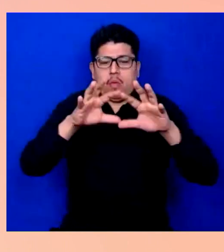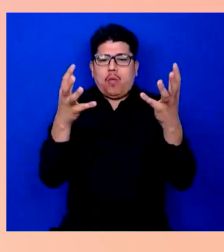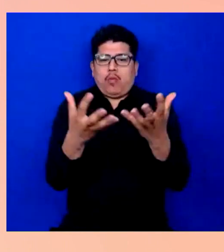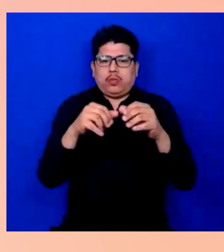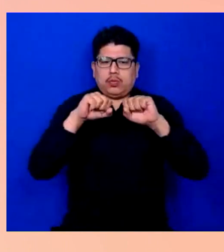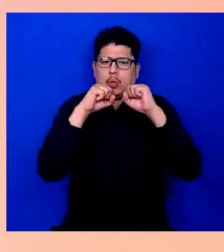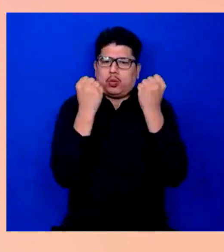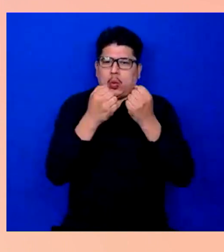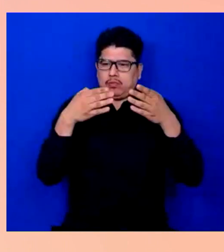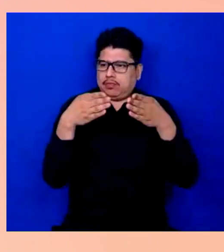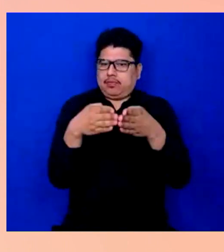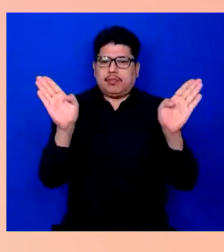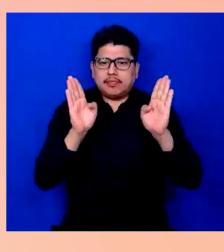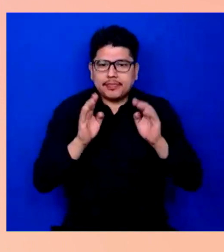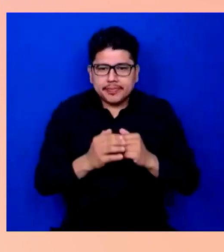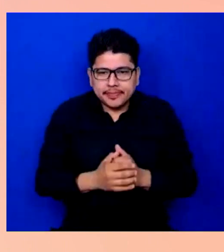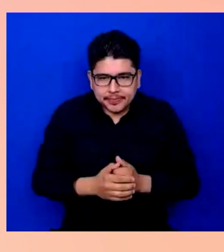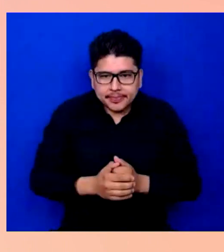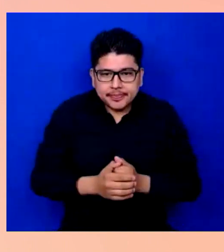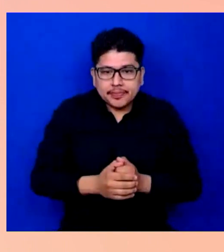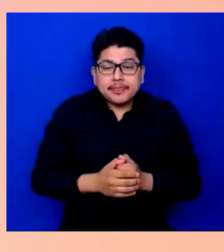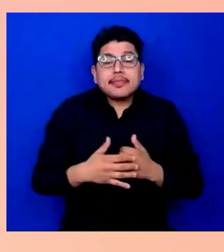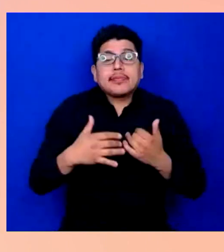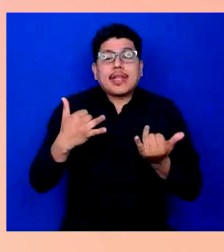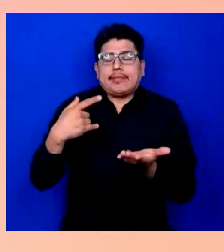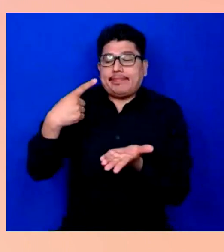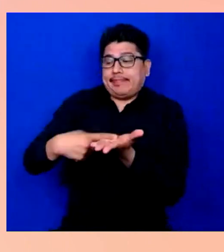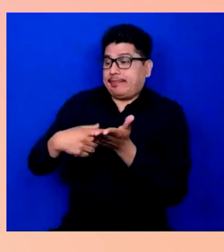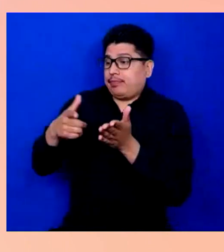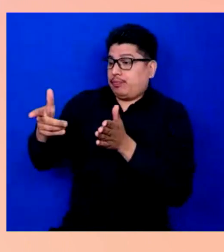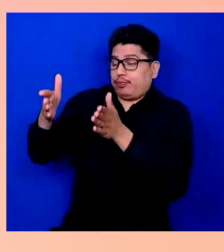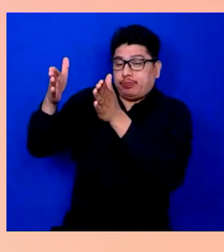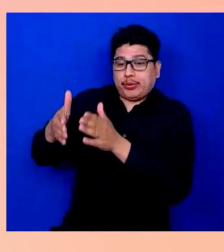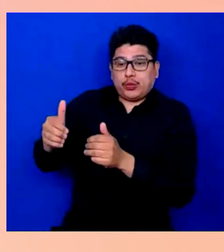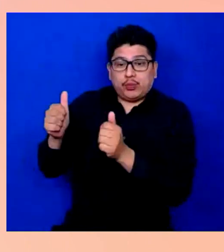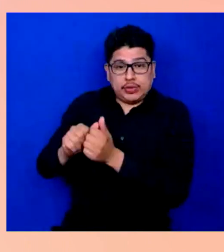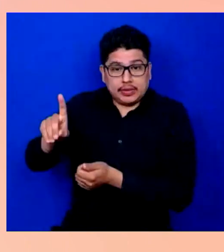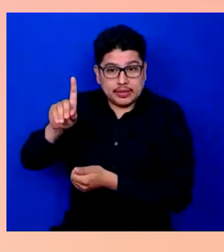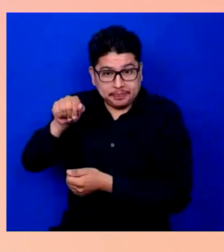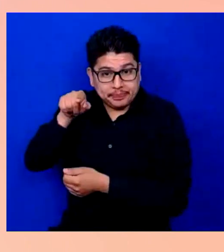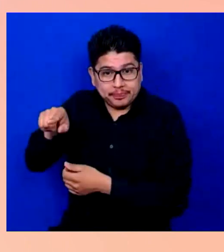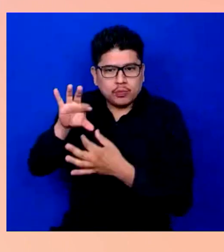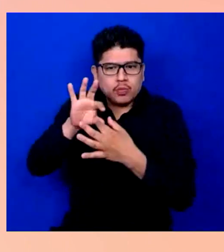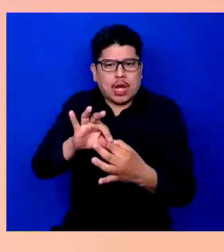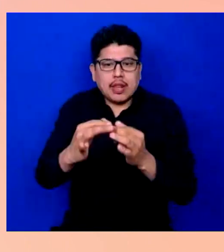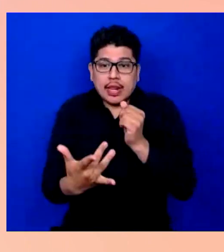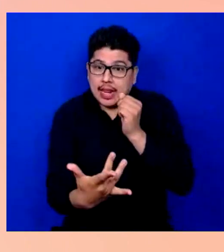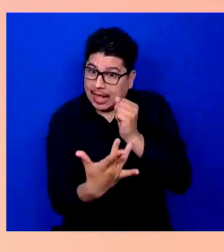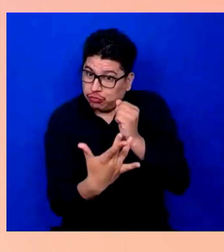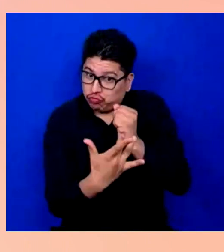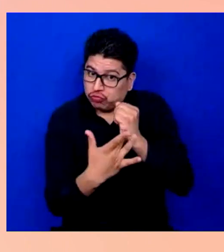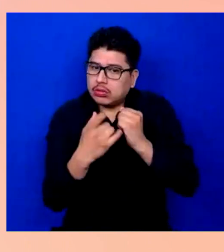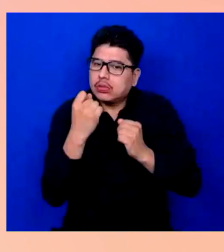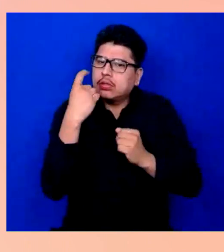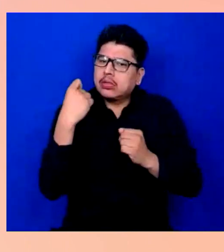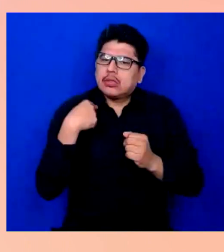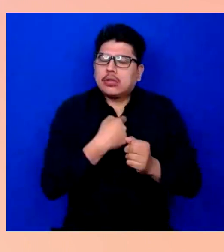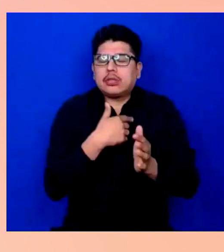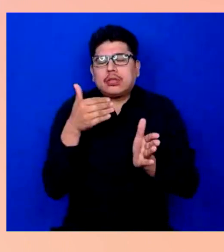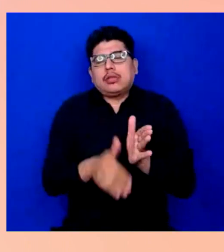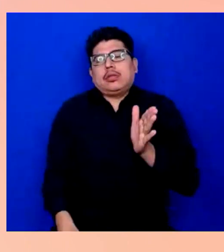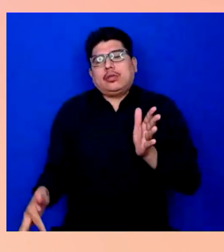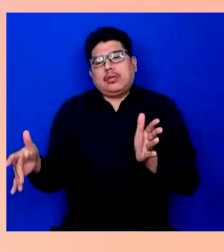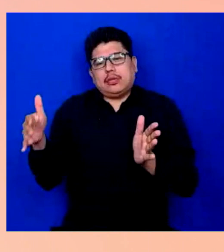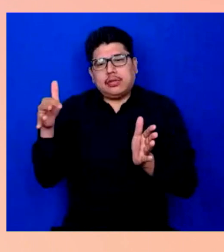about persons with disabilities and technology, a mantra that we've been repeating over and over again, and actually Maria and